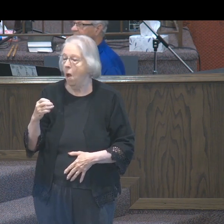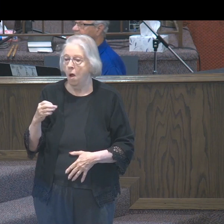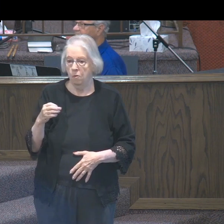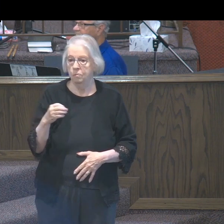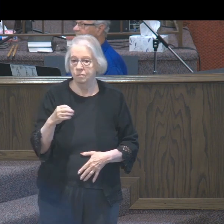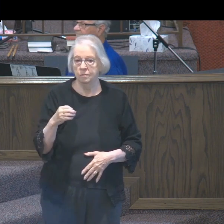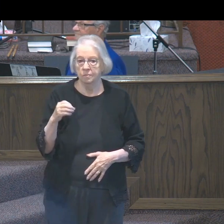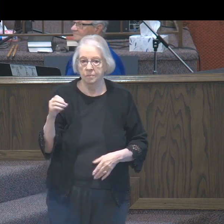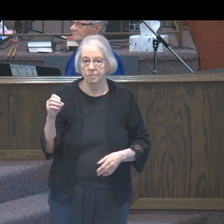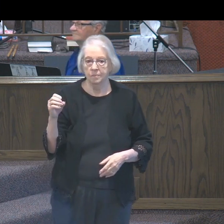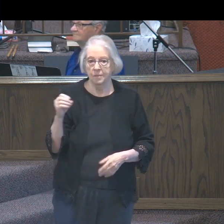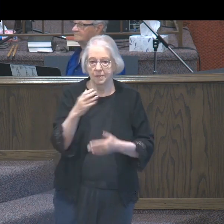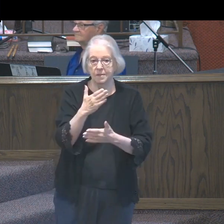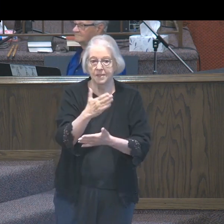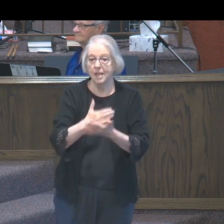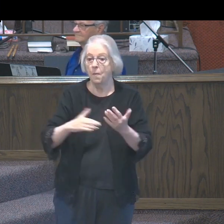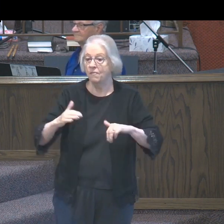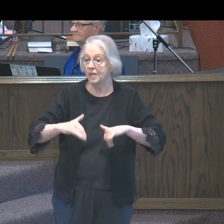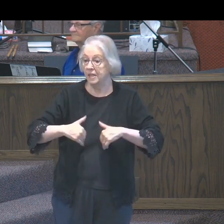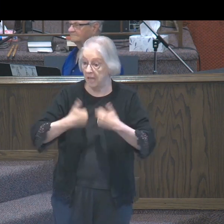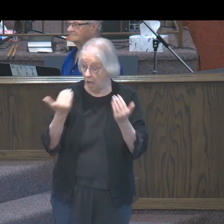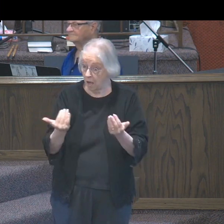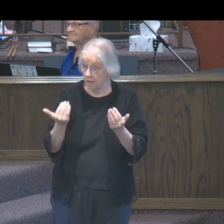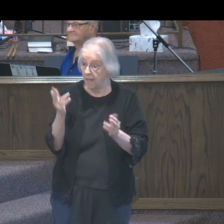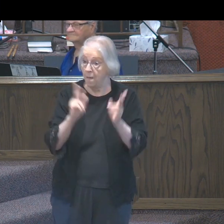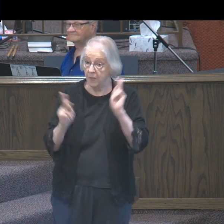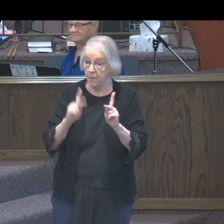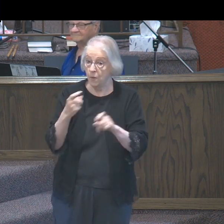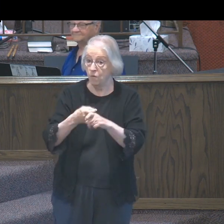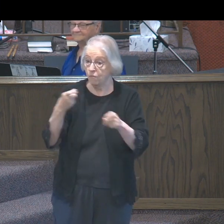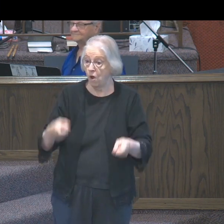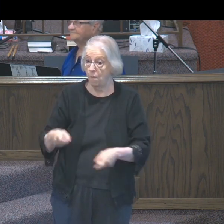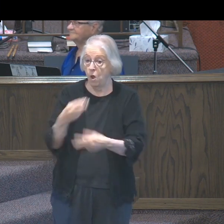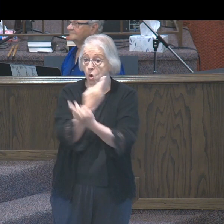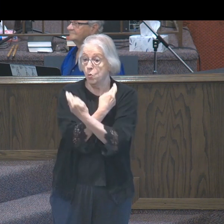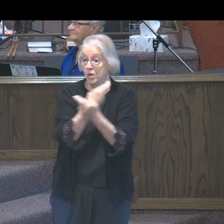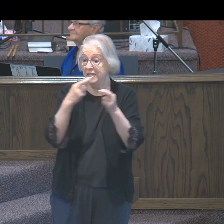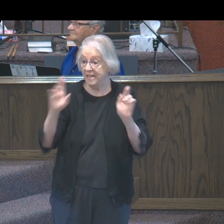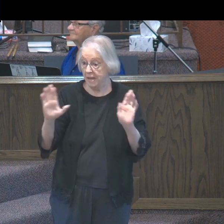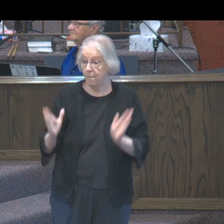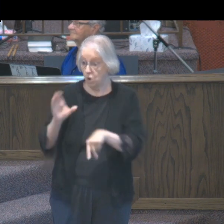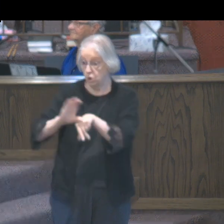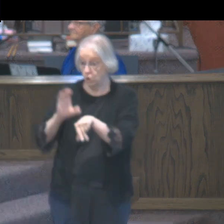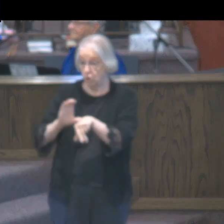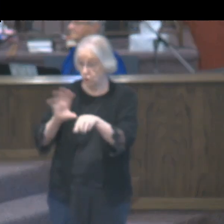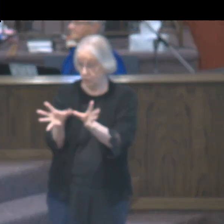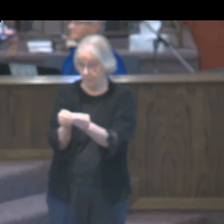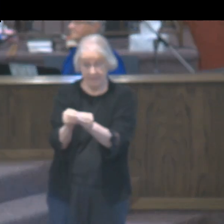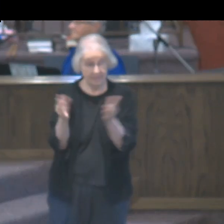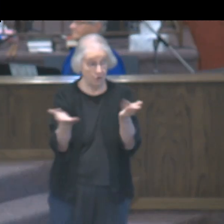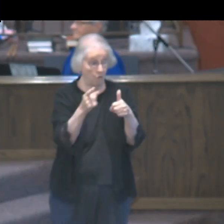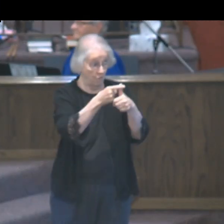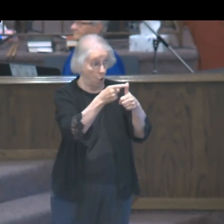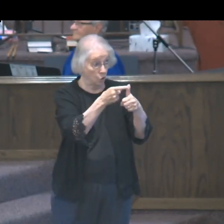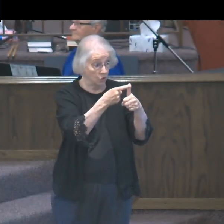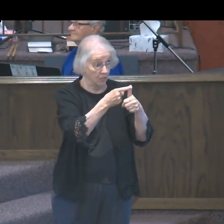some young legs. You guys will like this. We need some young legs as well, because we're gonna be cleaning out the attic area and taking